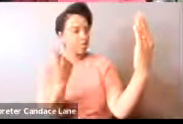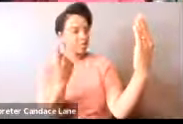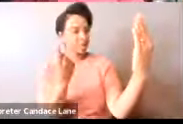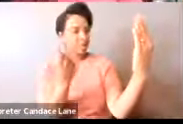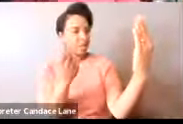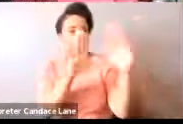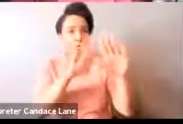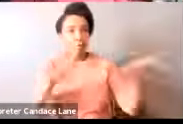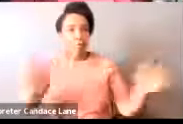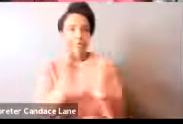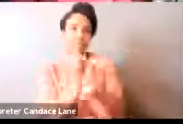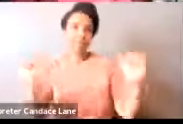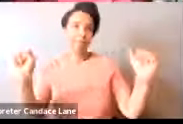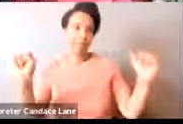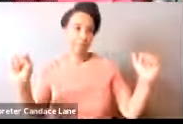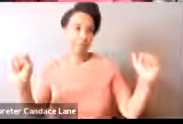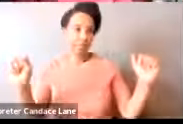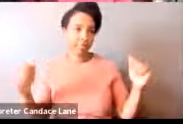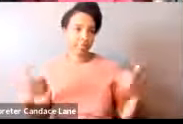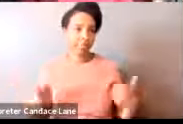children."